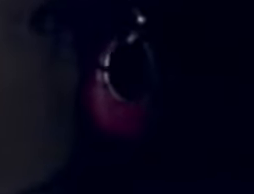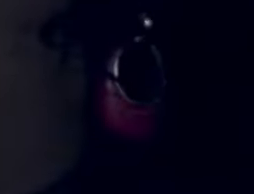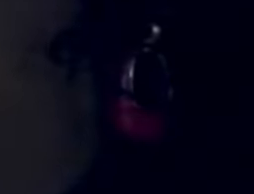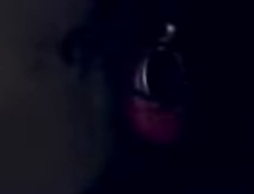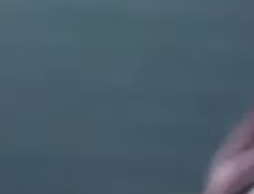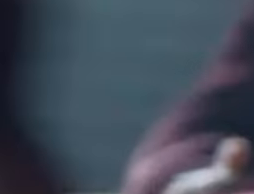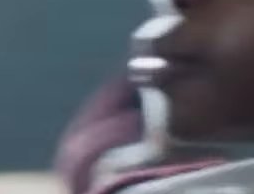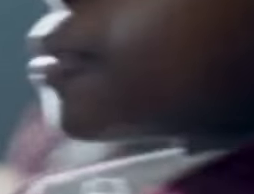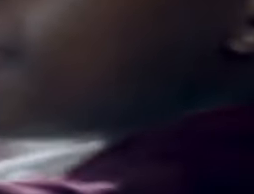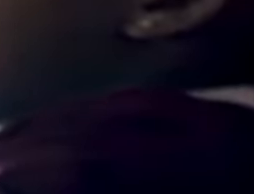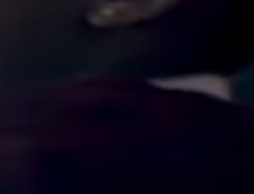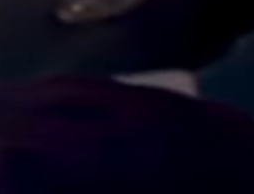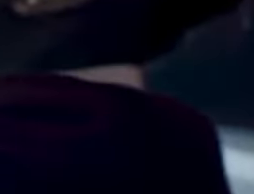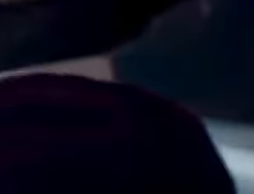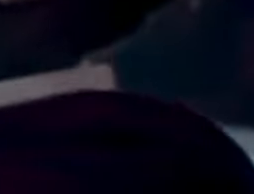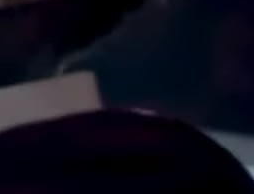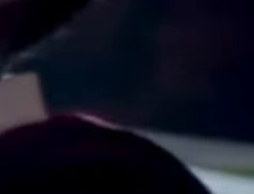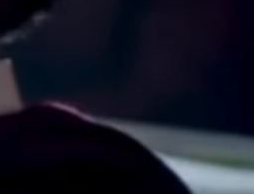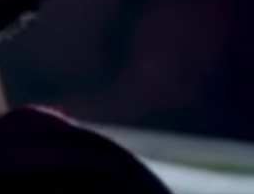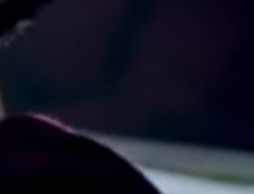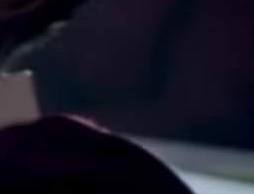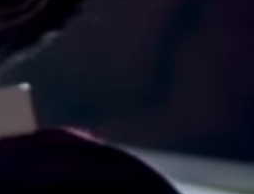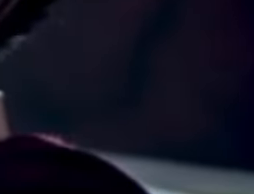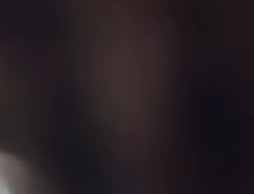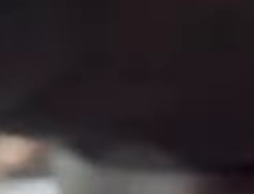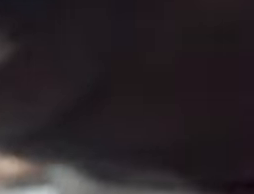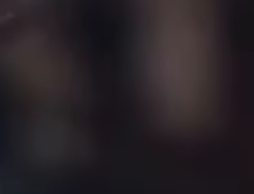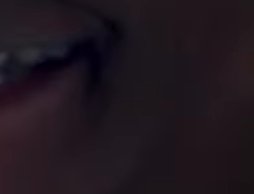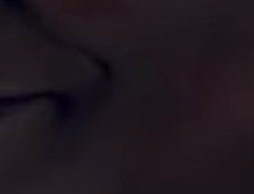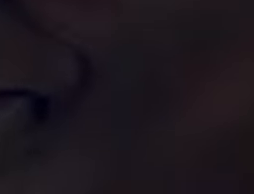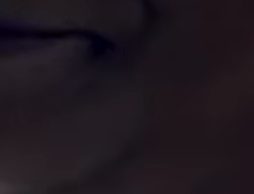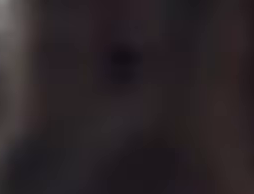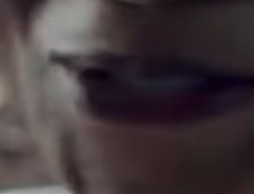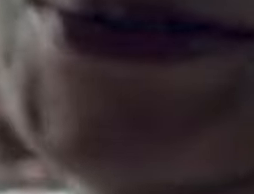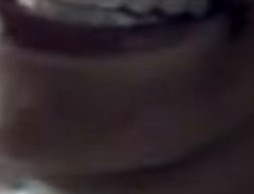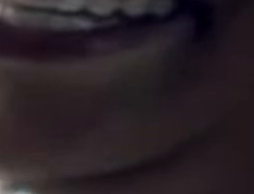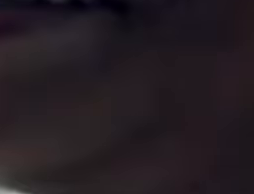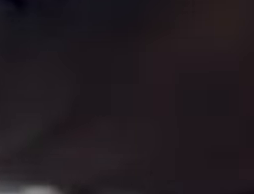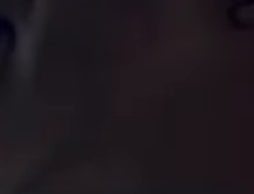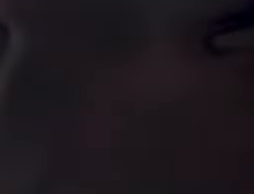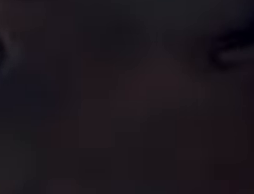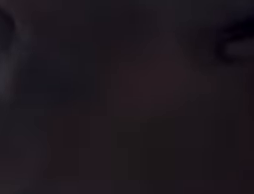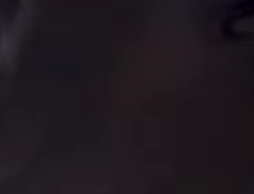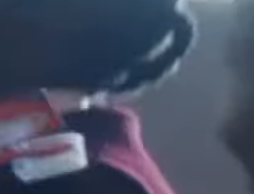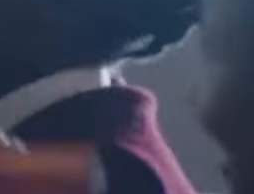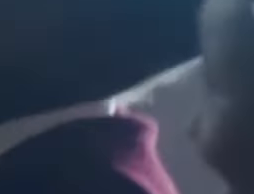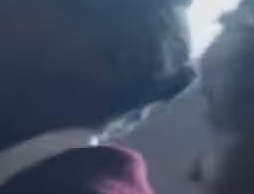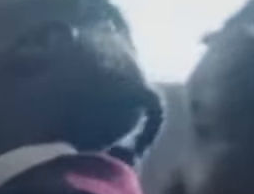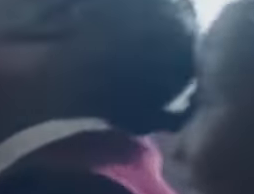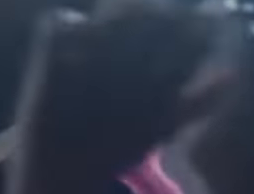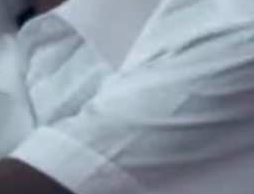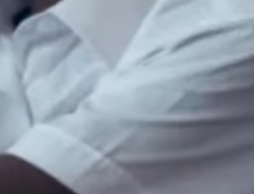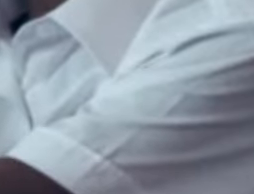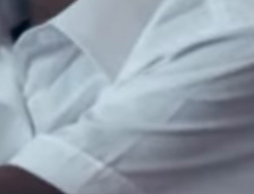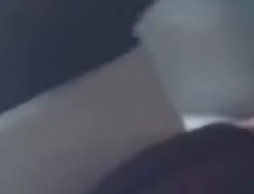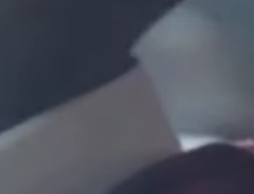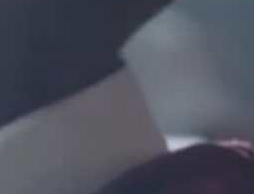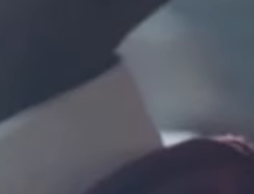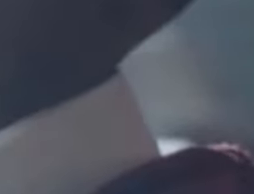the toothbrush. If I'd waited for him, I would have been late for school. I'm sorry, I get a bit emotional when it comes to that. To be able